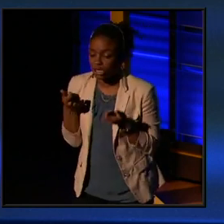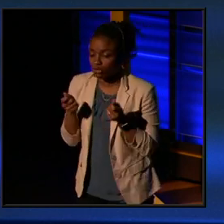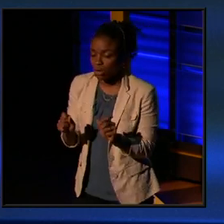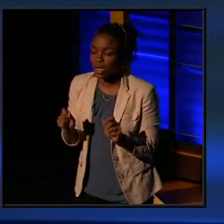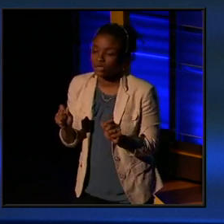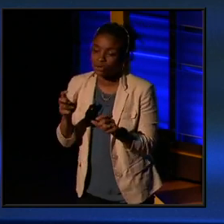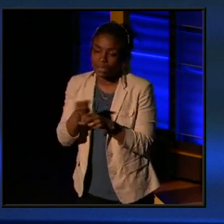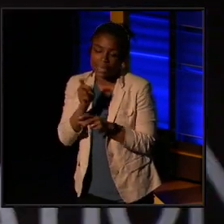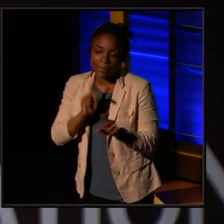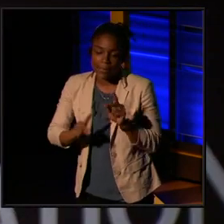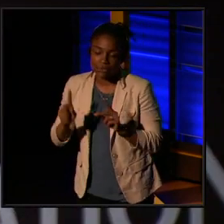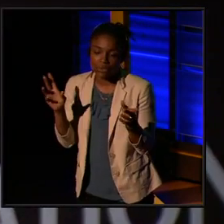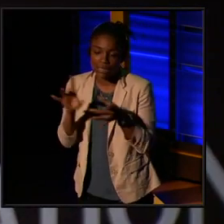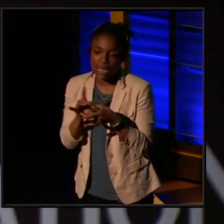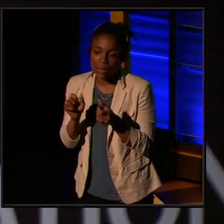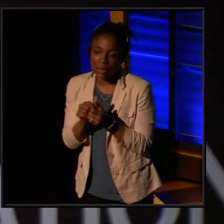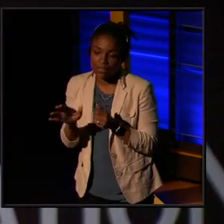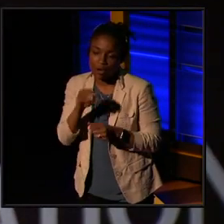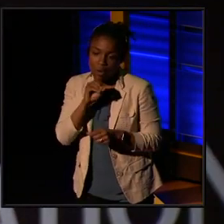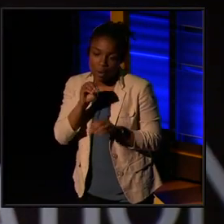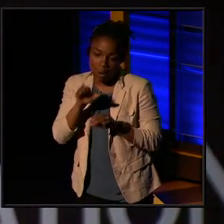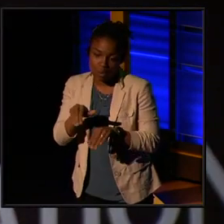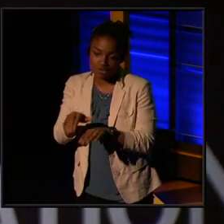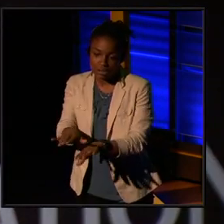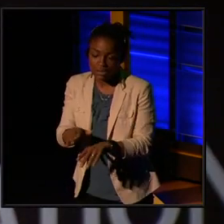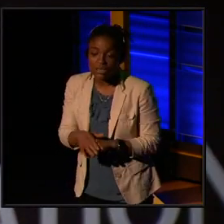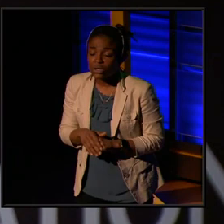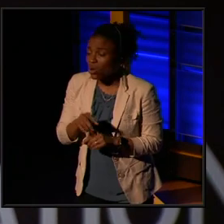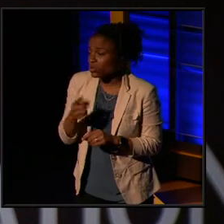ocean. Mm-hmm. You know, and it's one thing to parachute